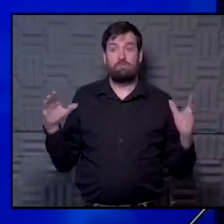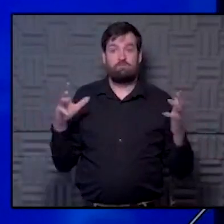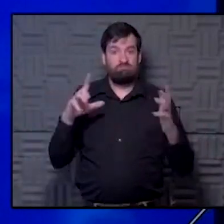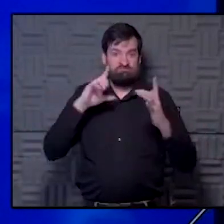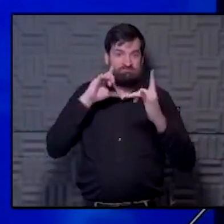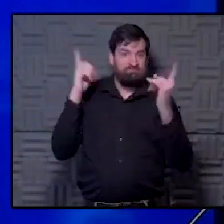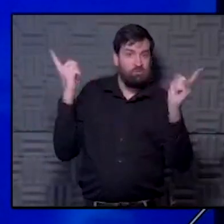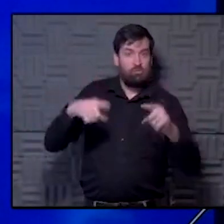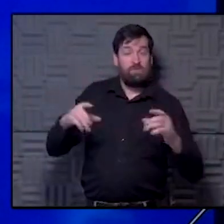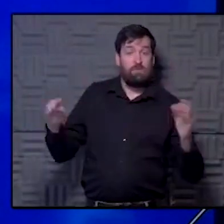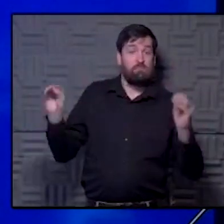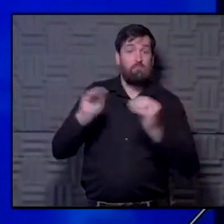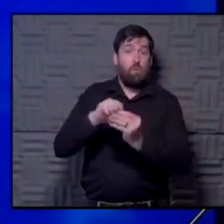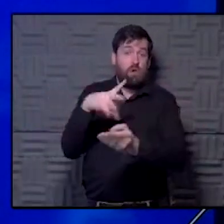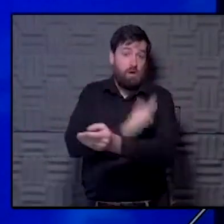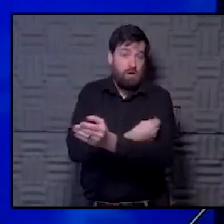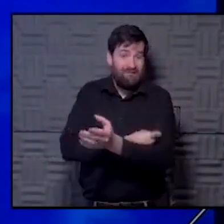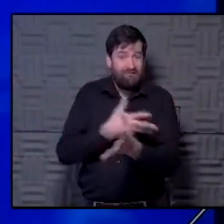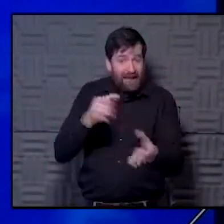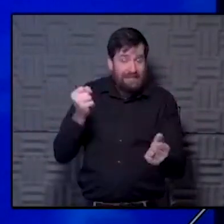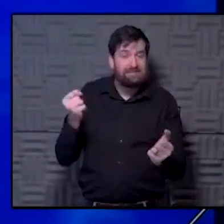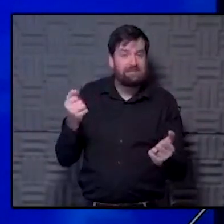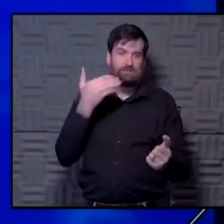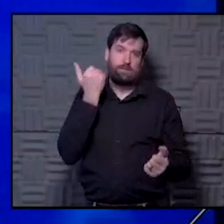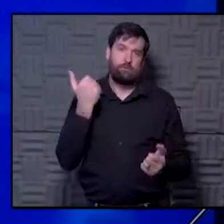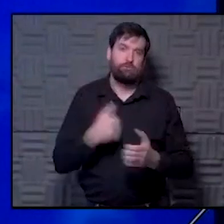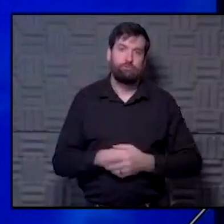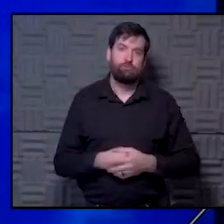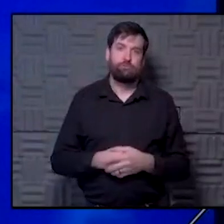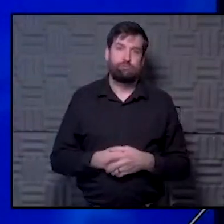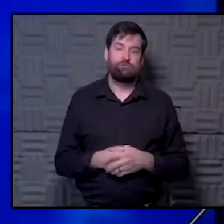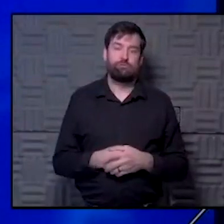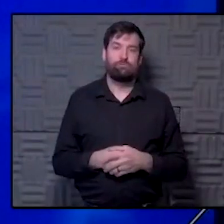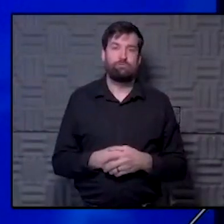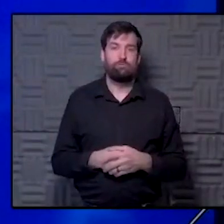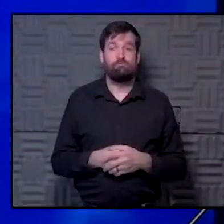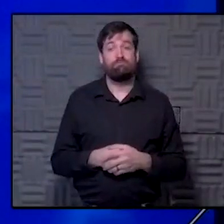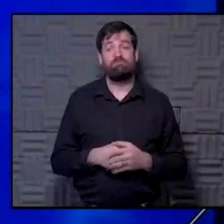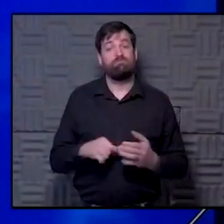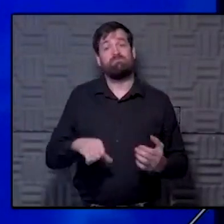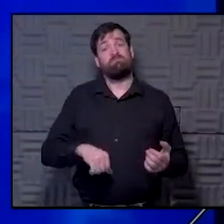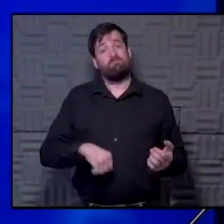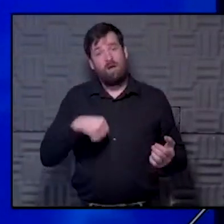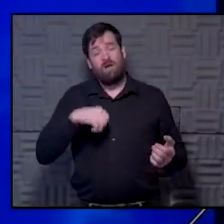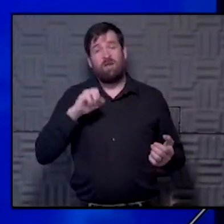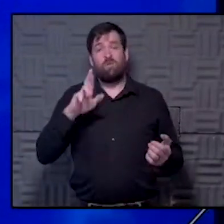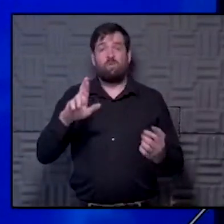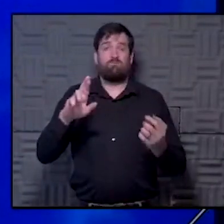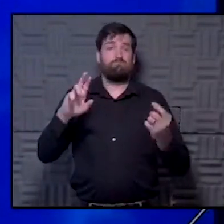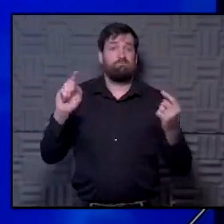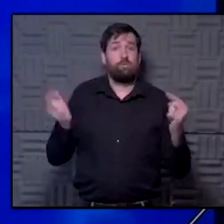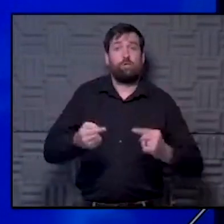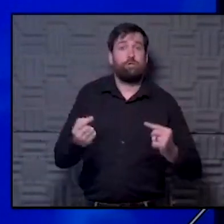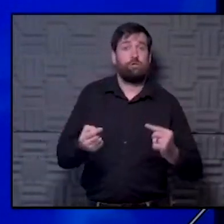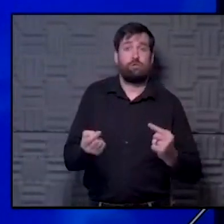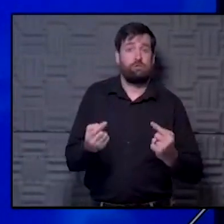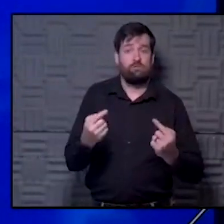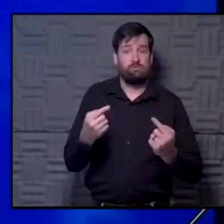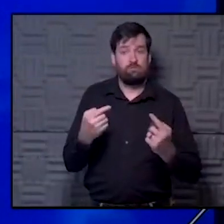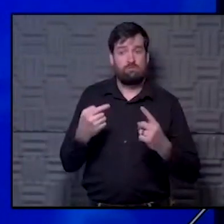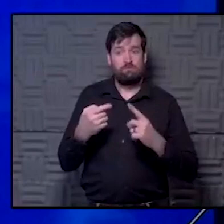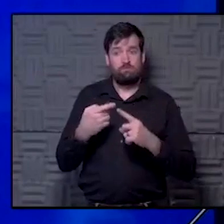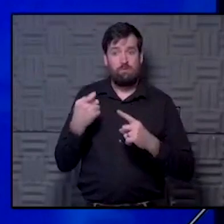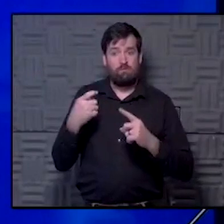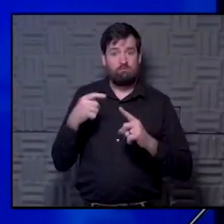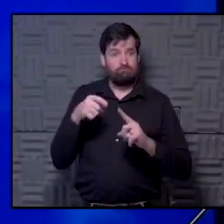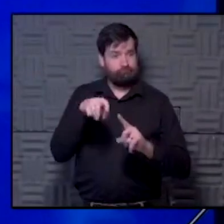get vaccine doses to patients, the better off we are. And there's no pride or hurt from